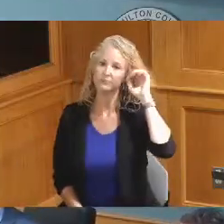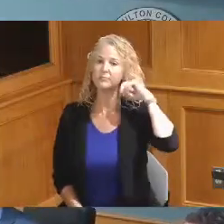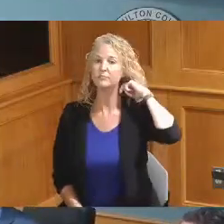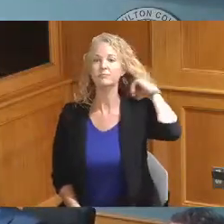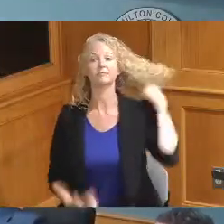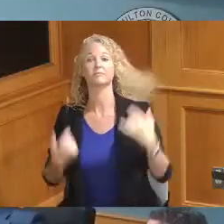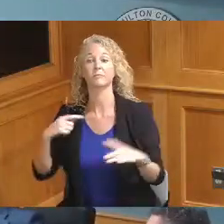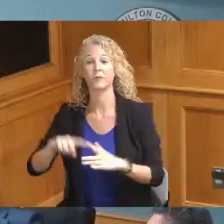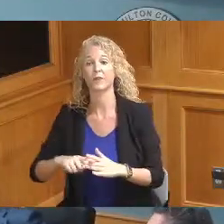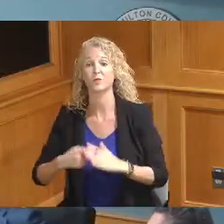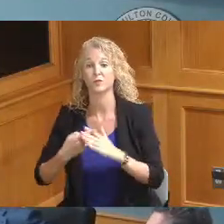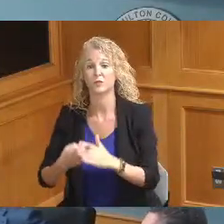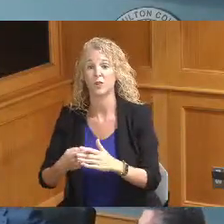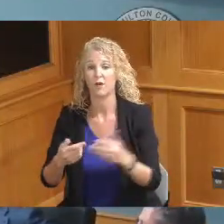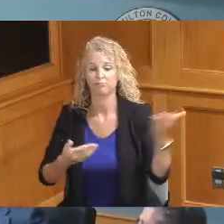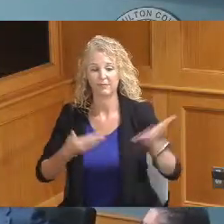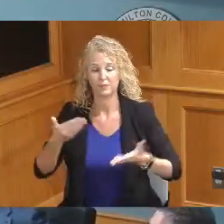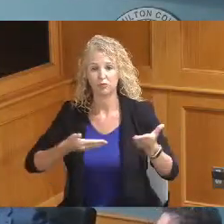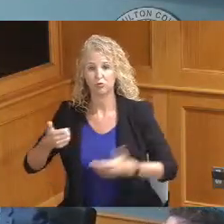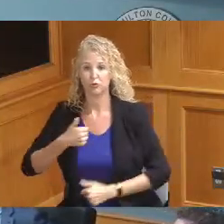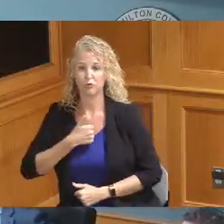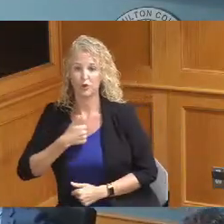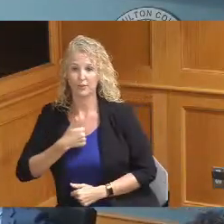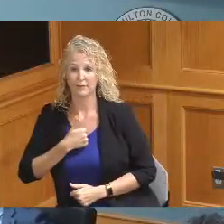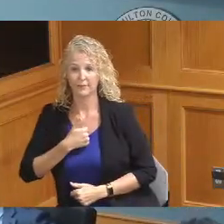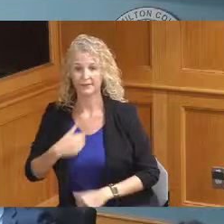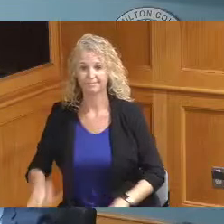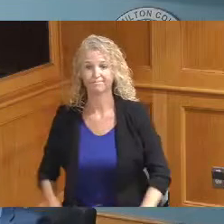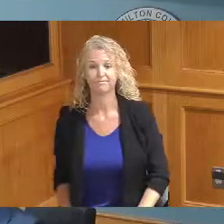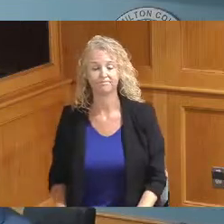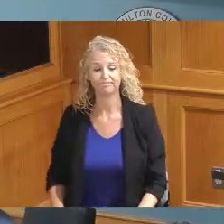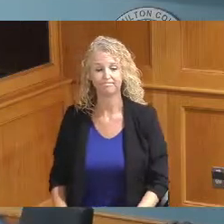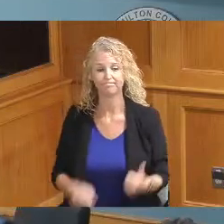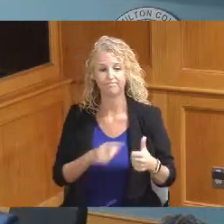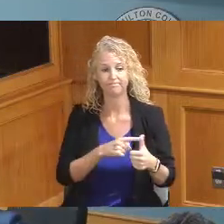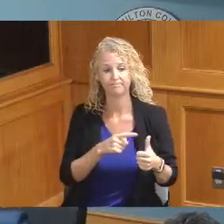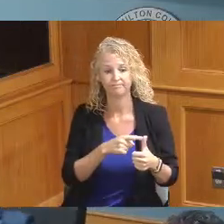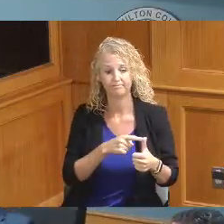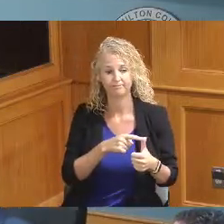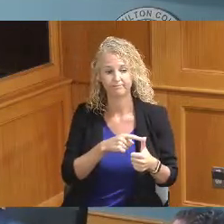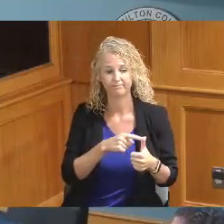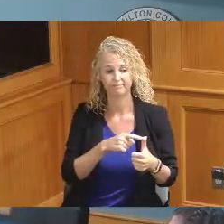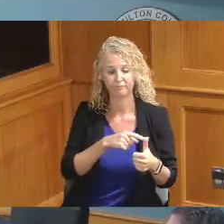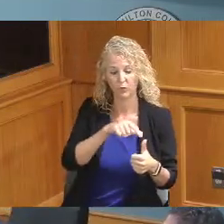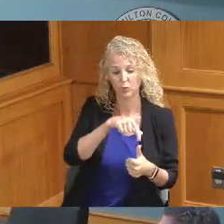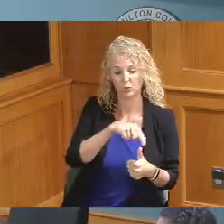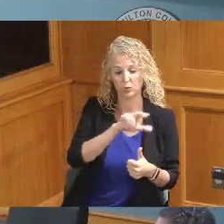We're going to start with introductions on the dais. Starting with you, Quinn.